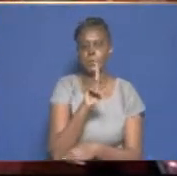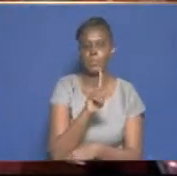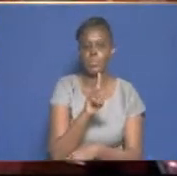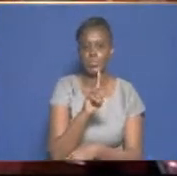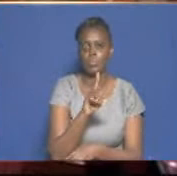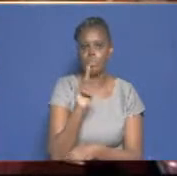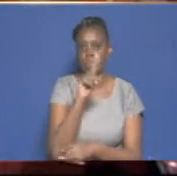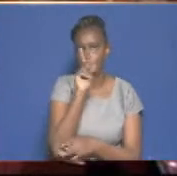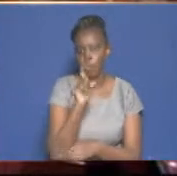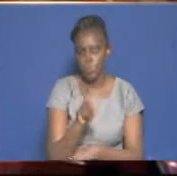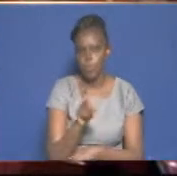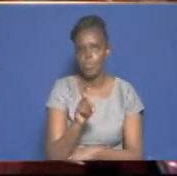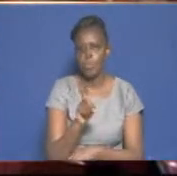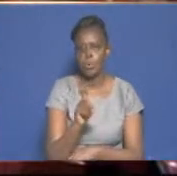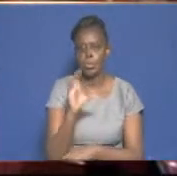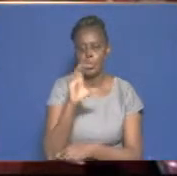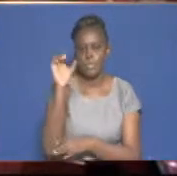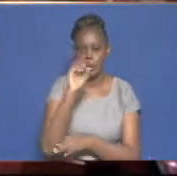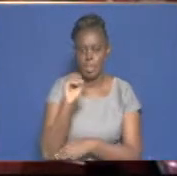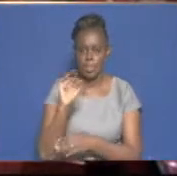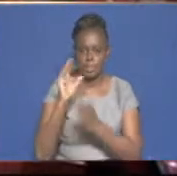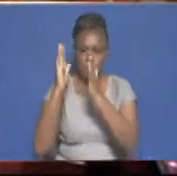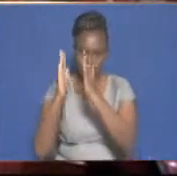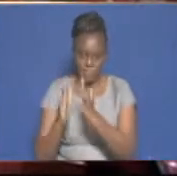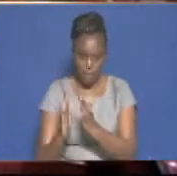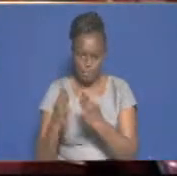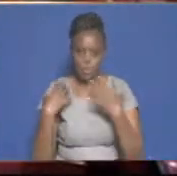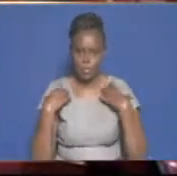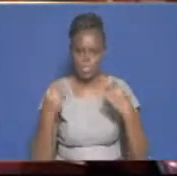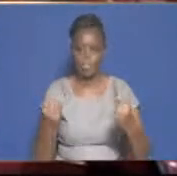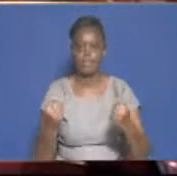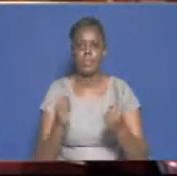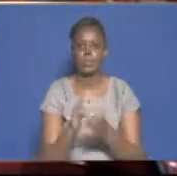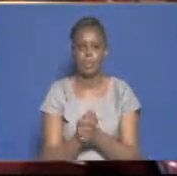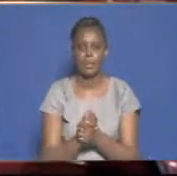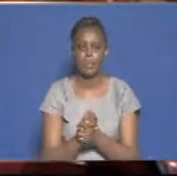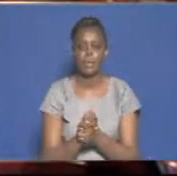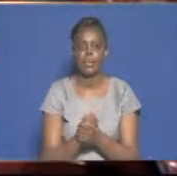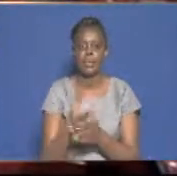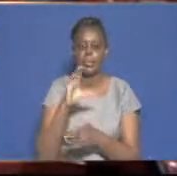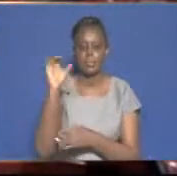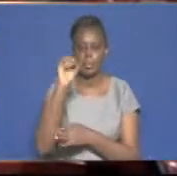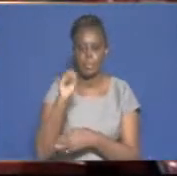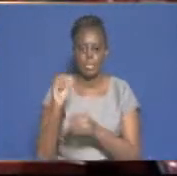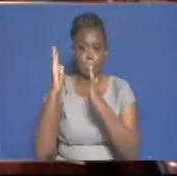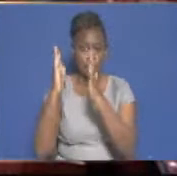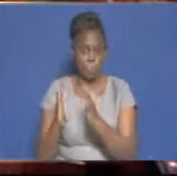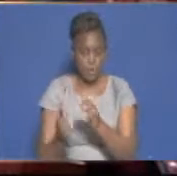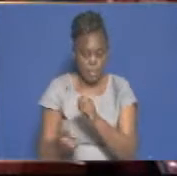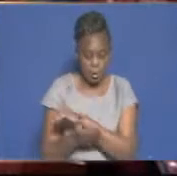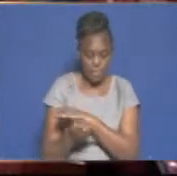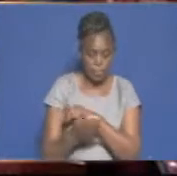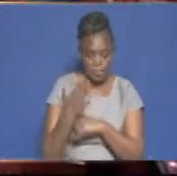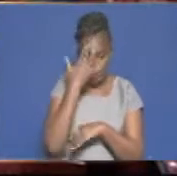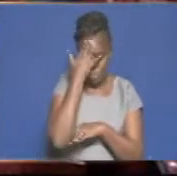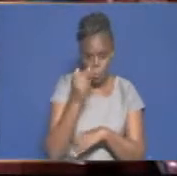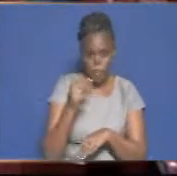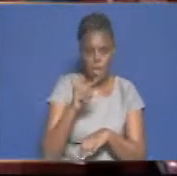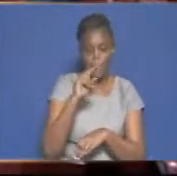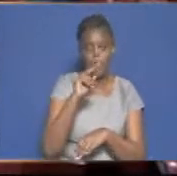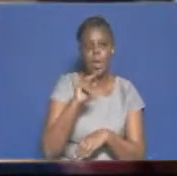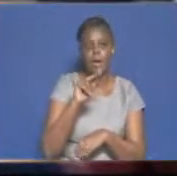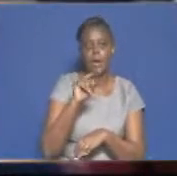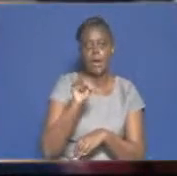The question is addressed to the Cabinet Secretary for Health. Part one, could the Cabinet Secretary explain why the National Hospital Insurance